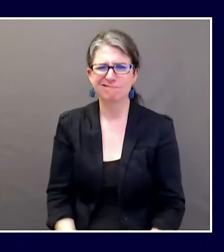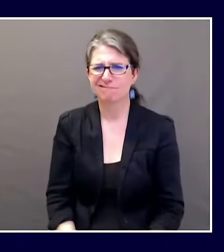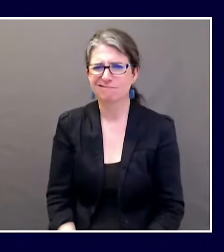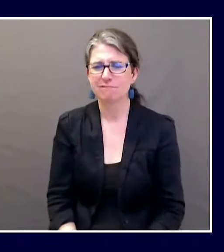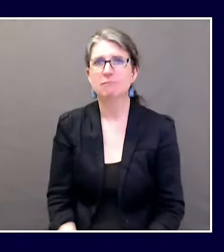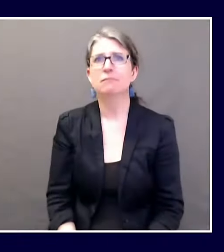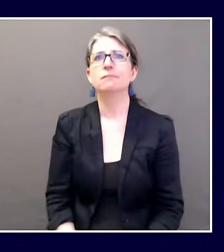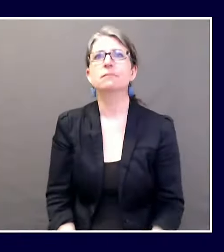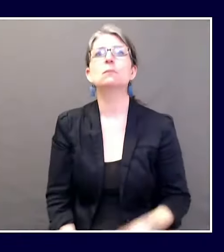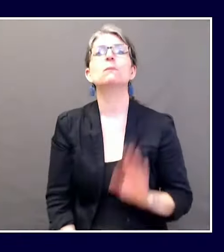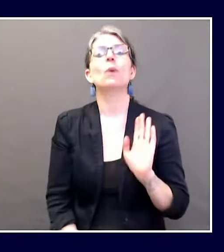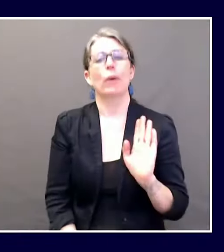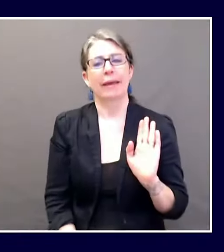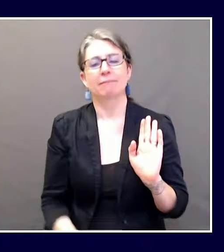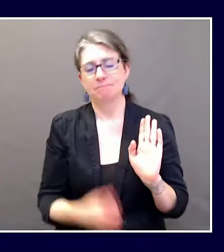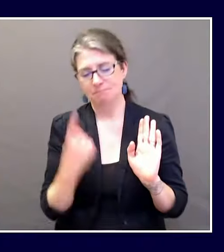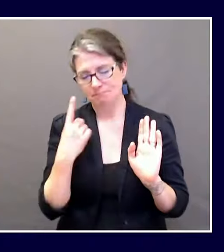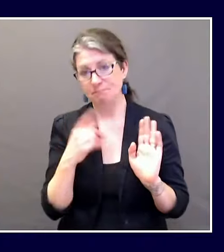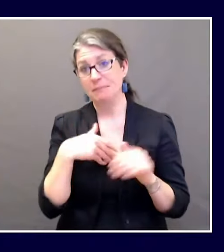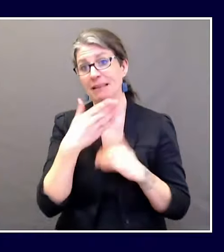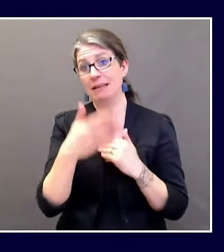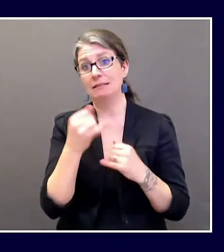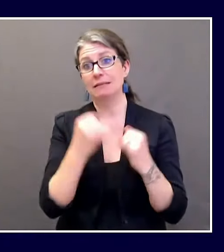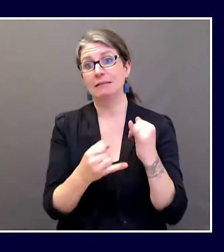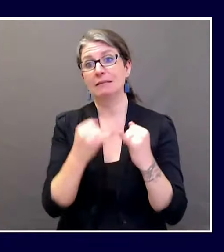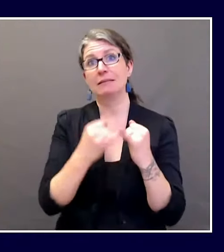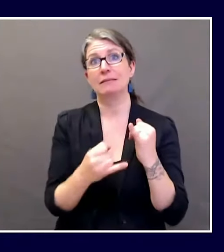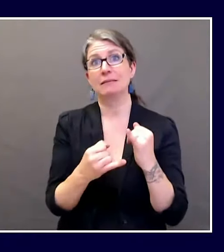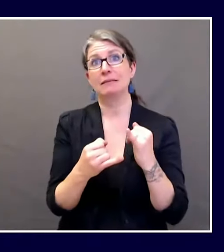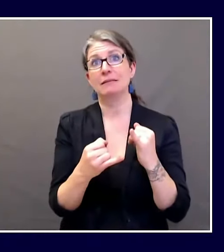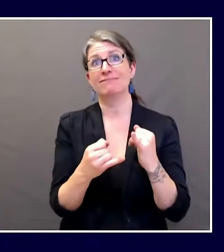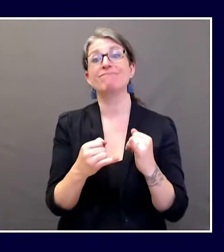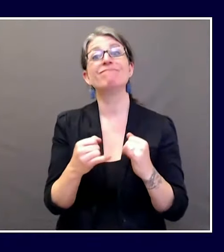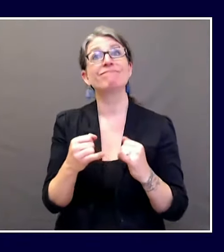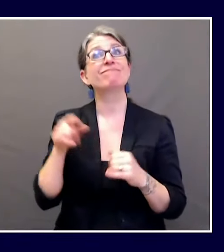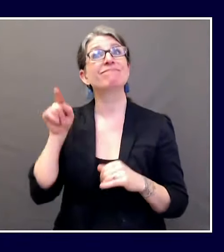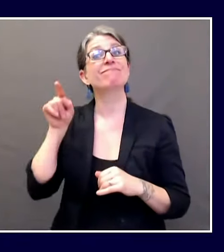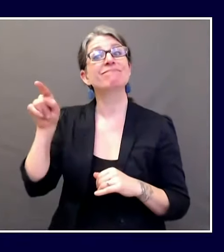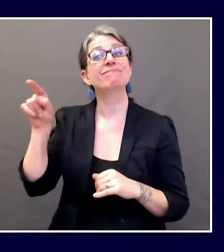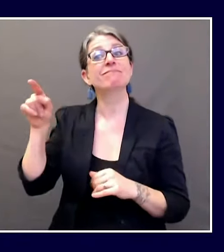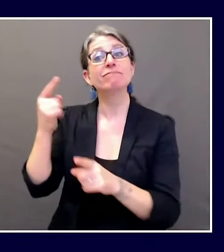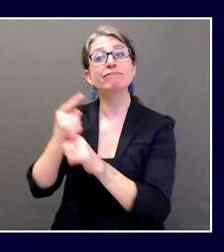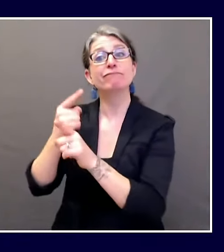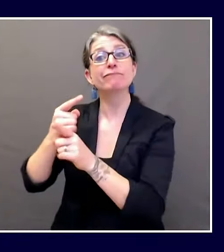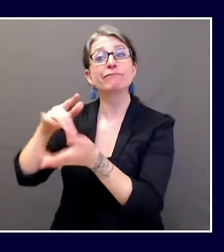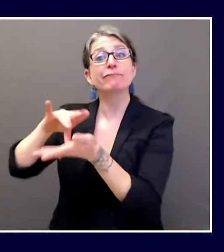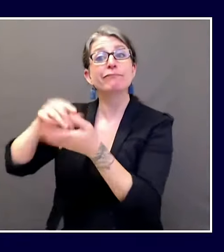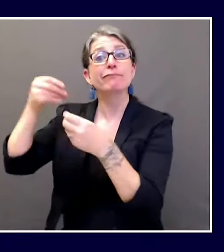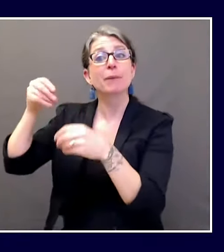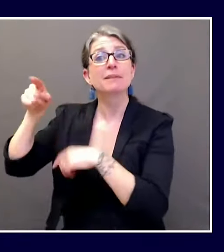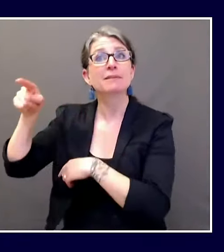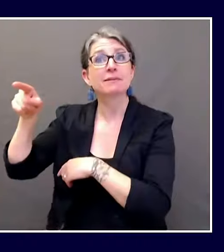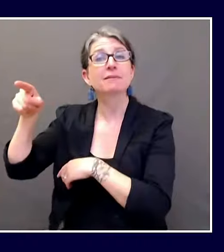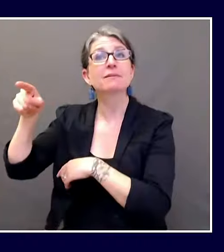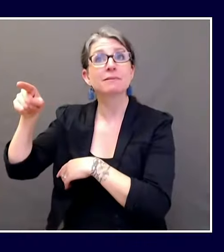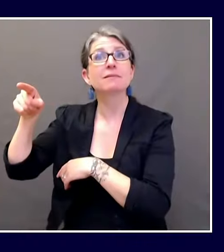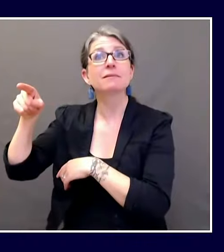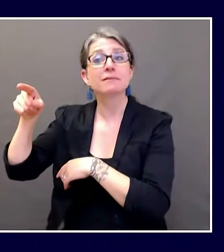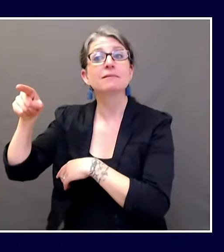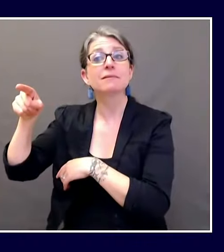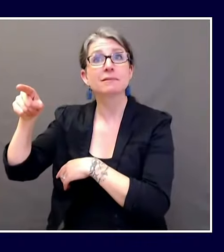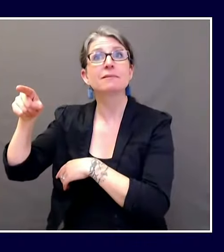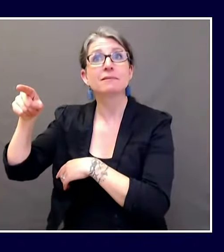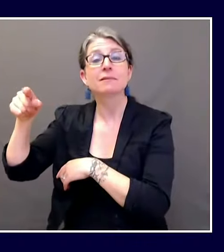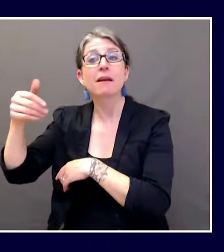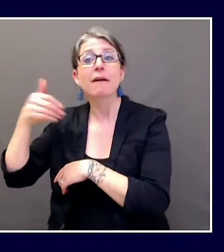the retail pharmacy groups would sometimes get vaccines moved around because there was concern that they we're not using them fast enough. And I wanted to, it's